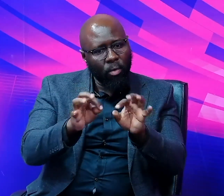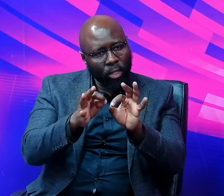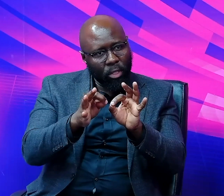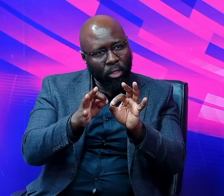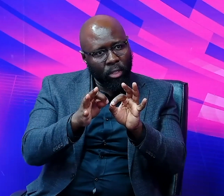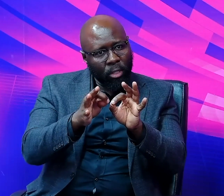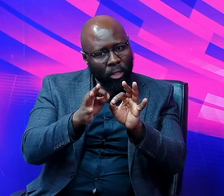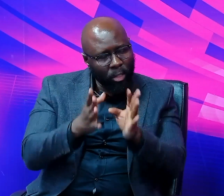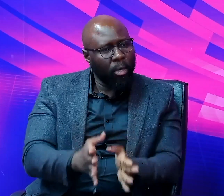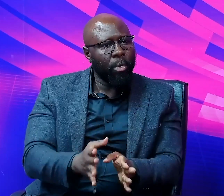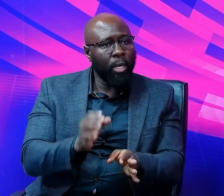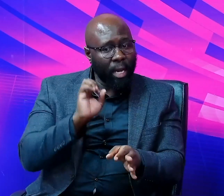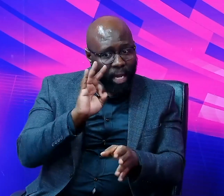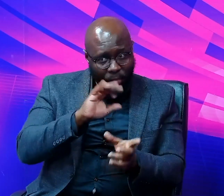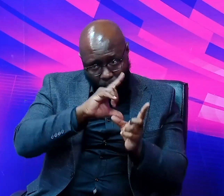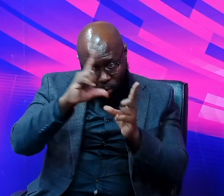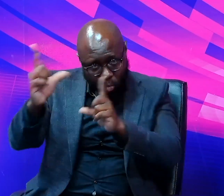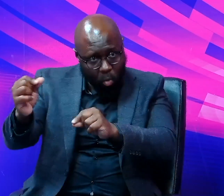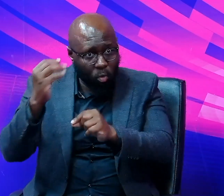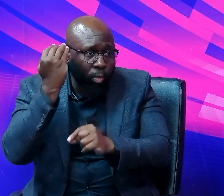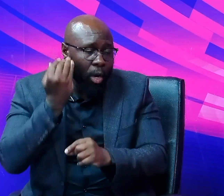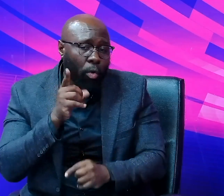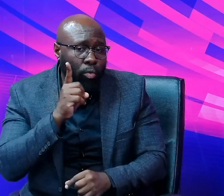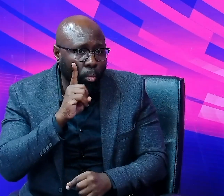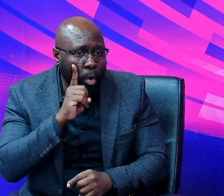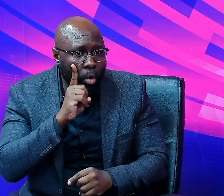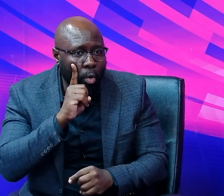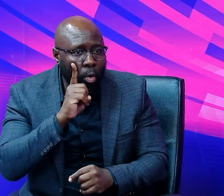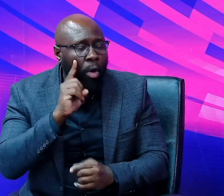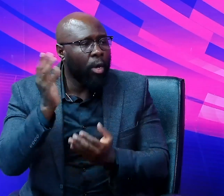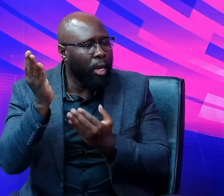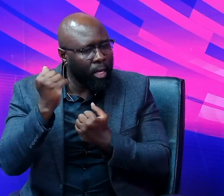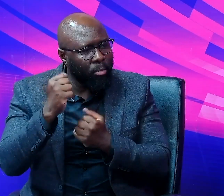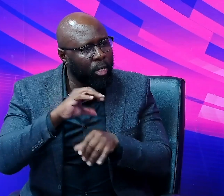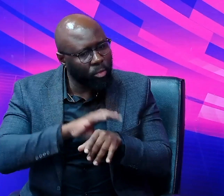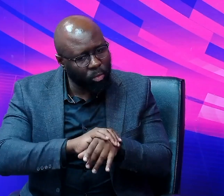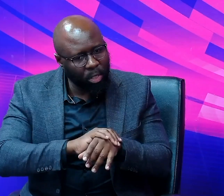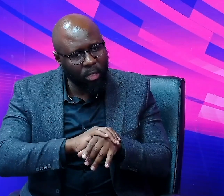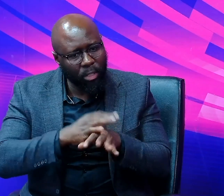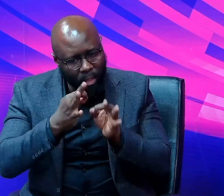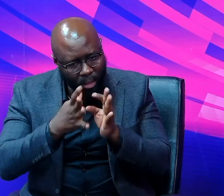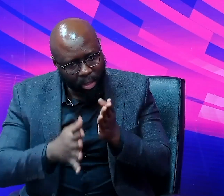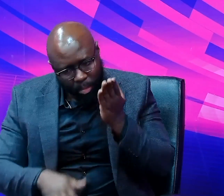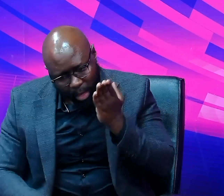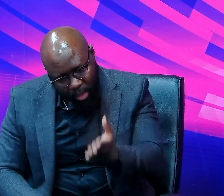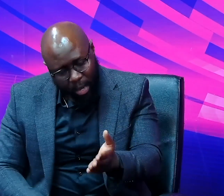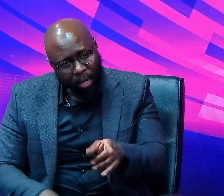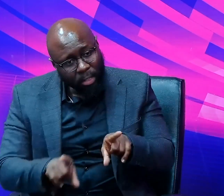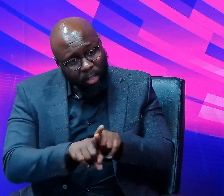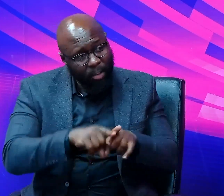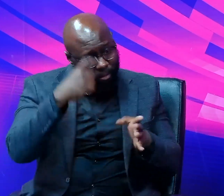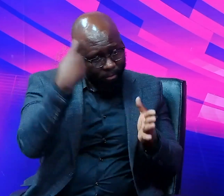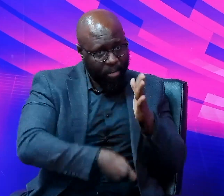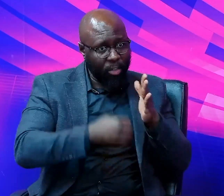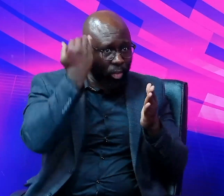courts, provided sign language interpreters are provided for. If you go to the courts tomorrow, you expect to get a